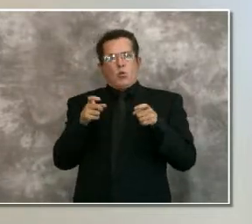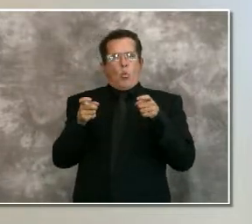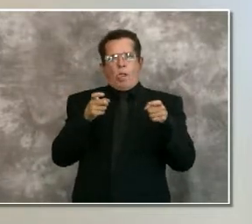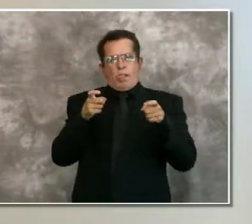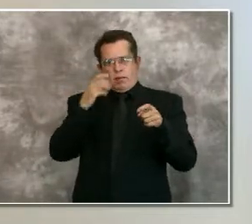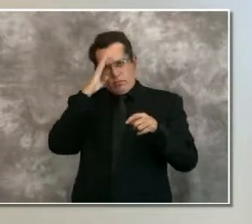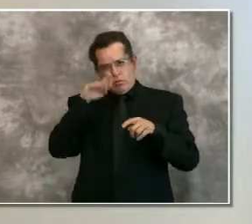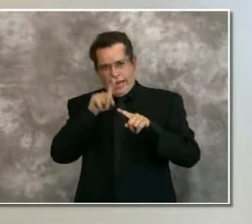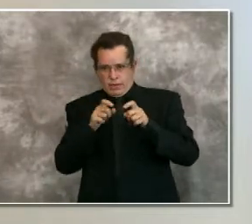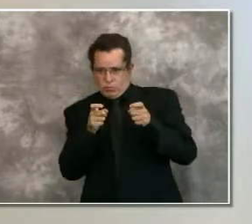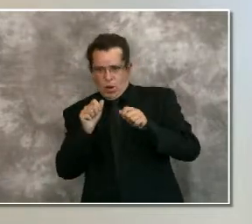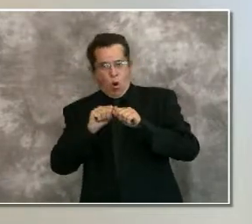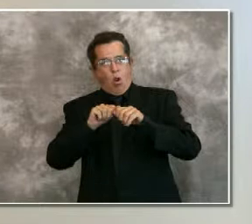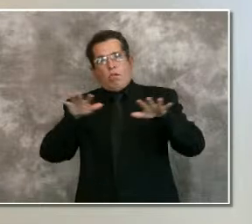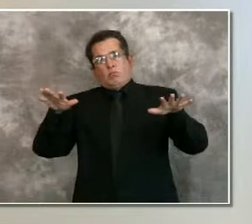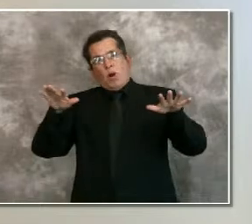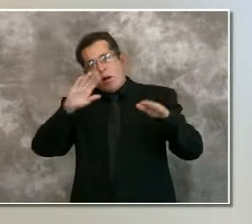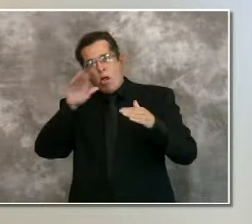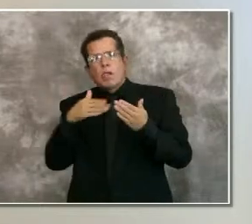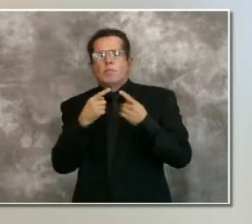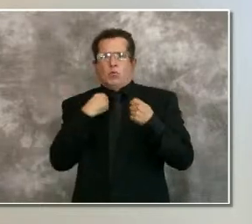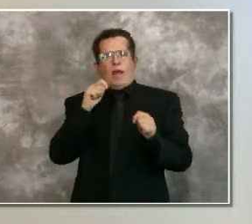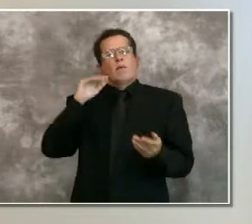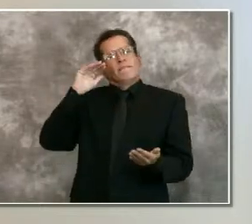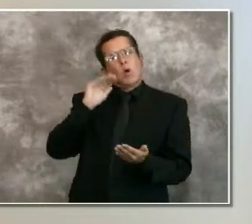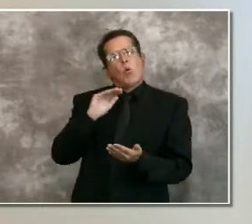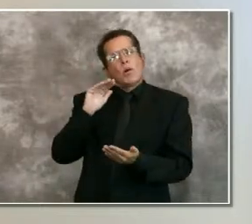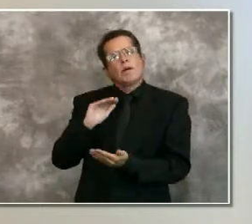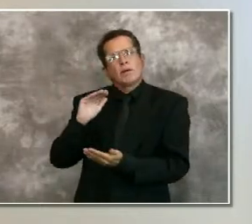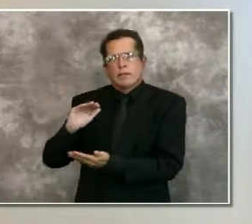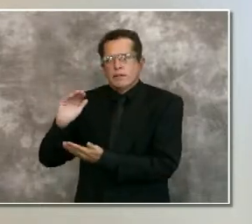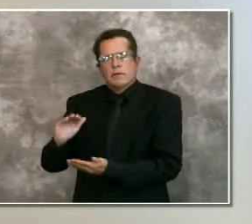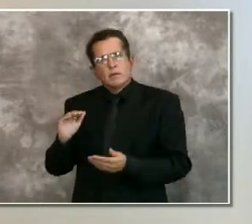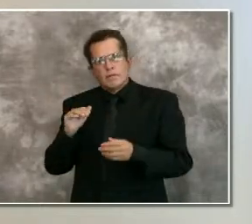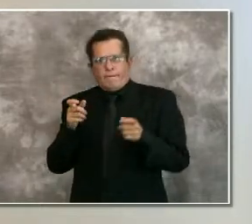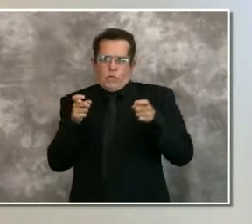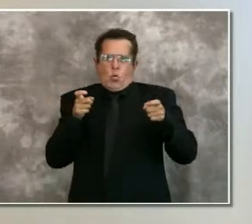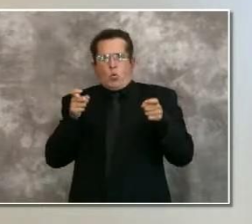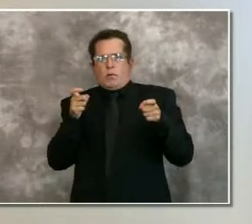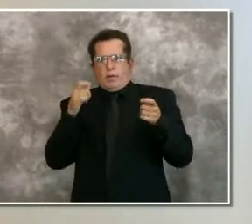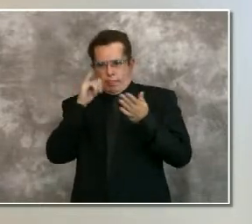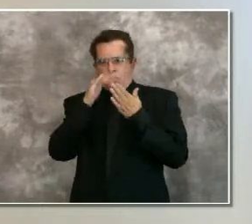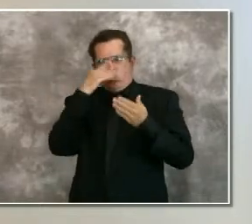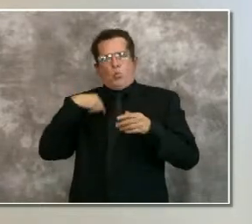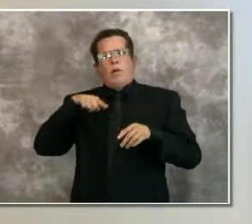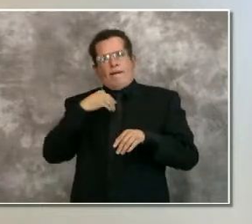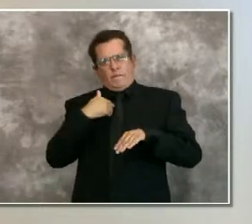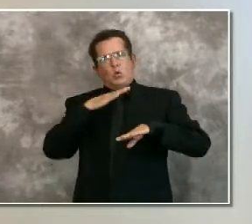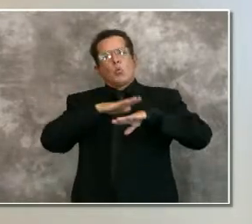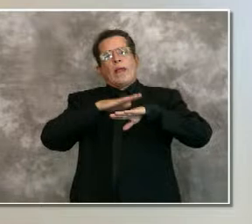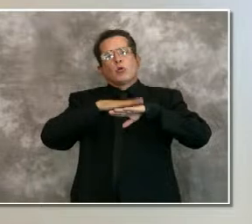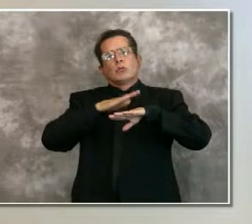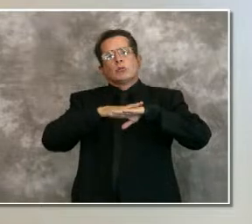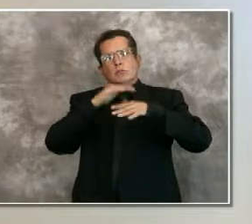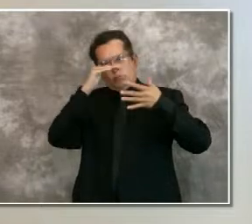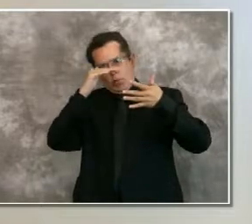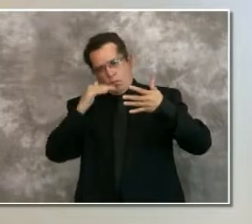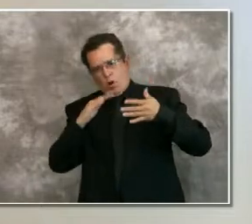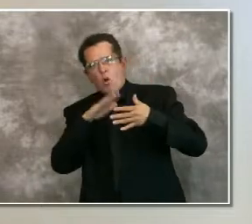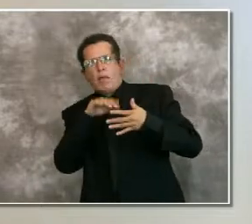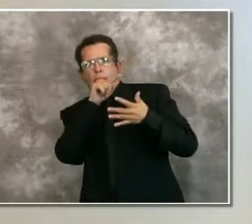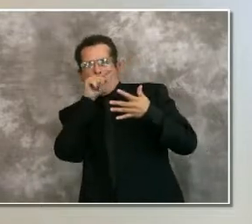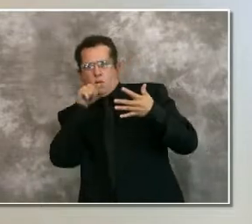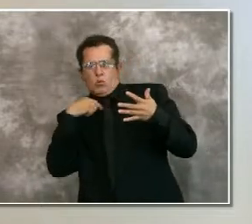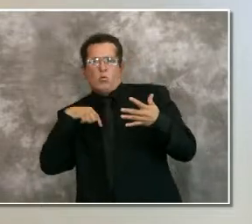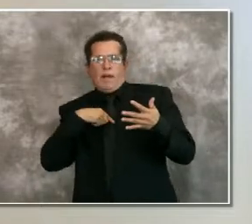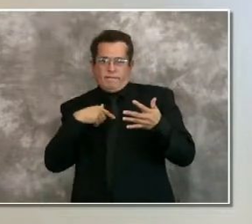wanted to avoid was significant spread. And that's why we put in place the triggers that we outlined some time back. The